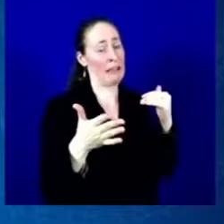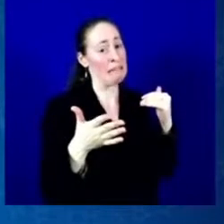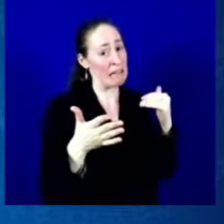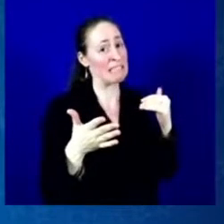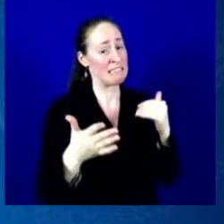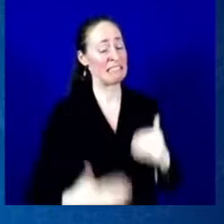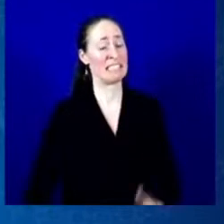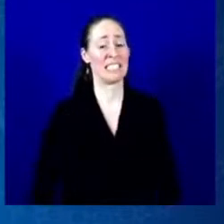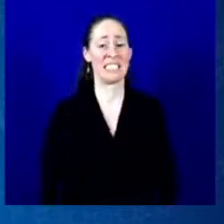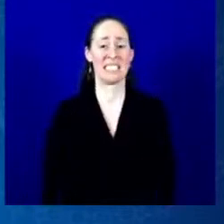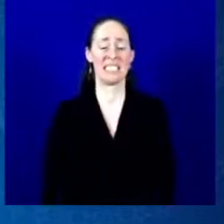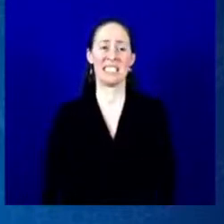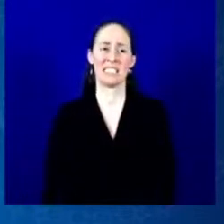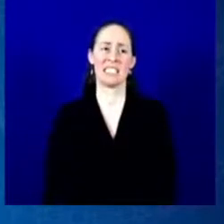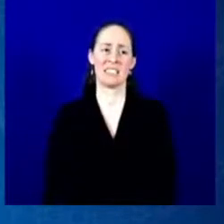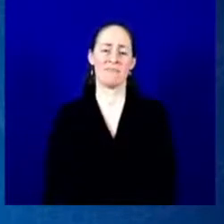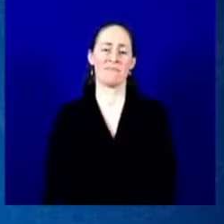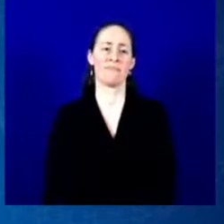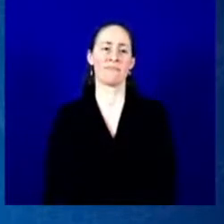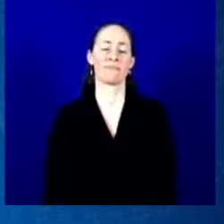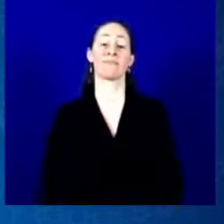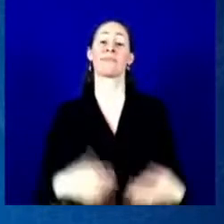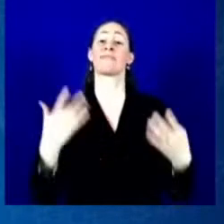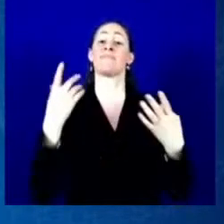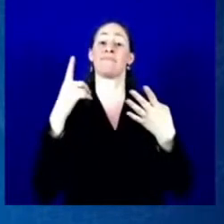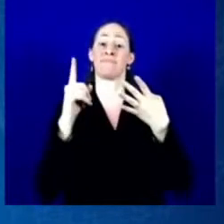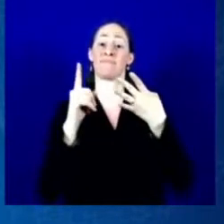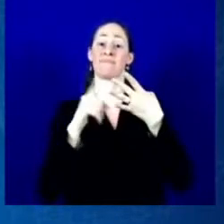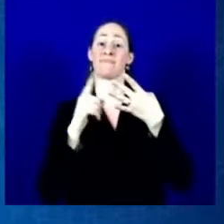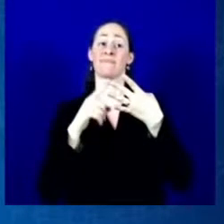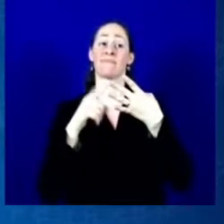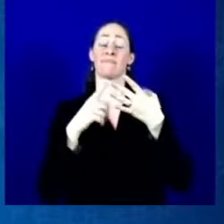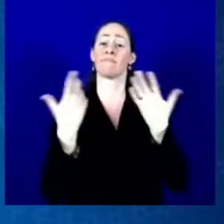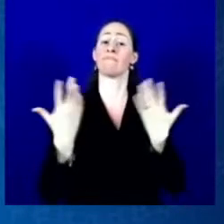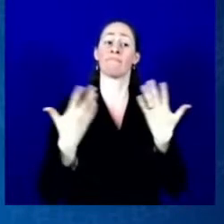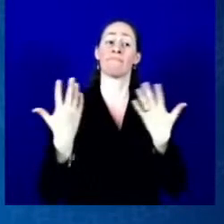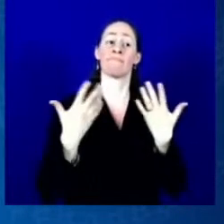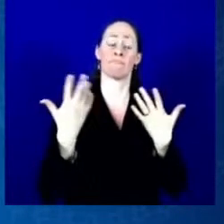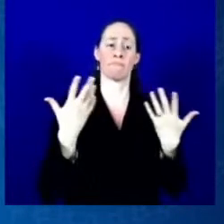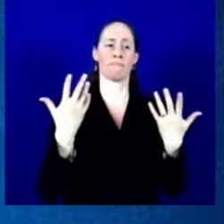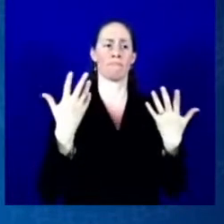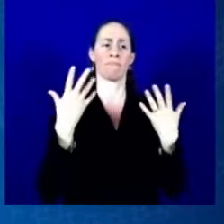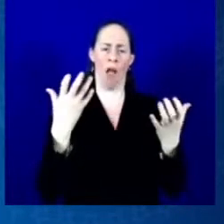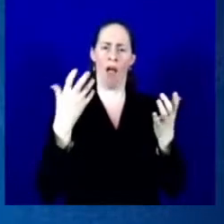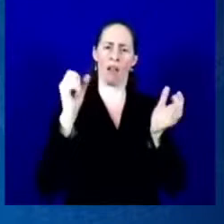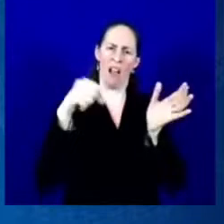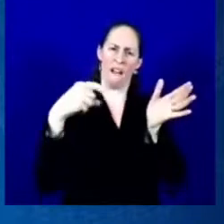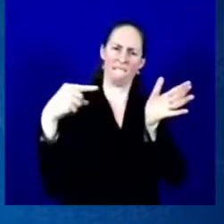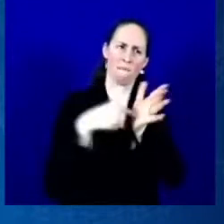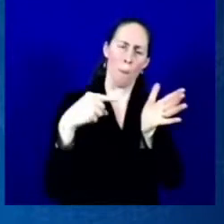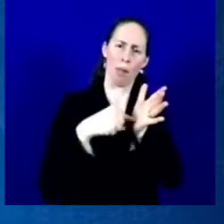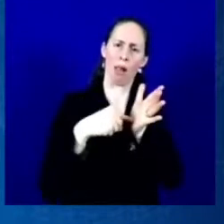Plan will provide access to quality, affordable child care. We guarantee